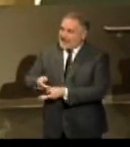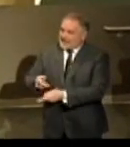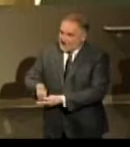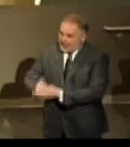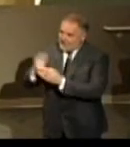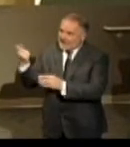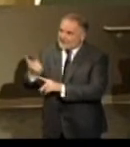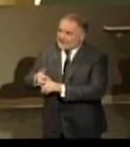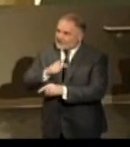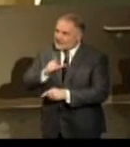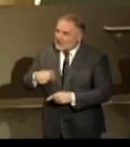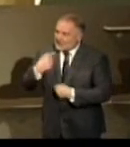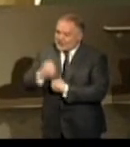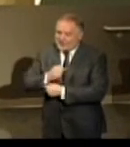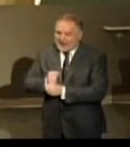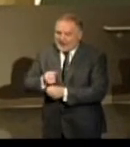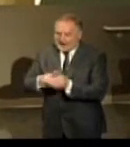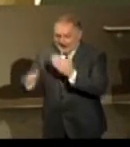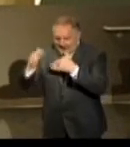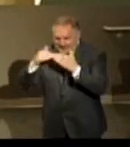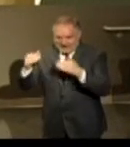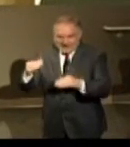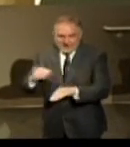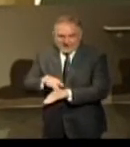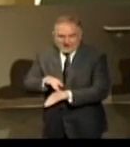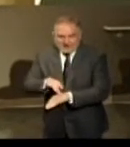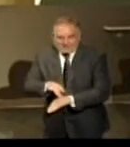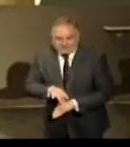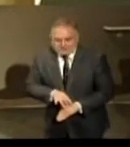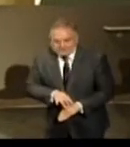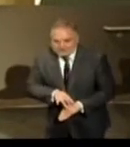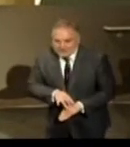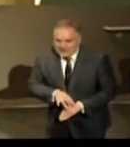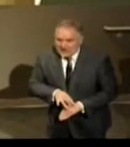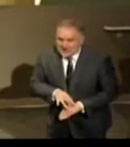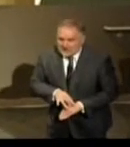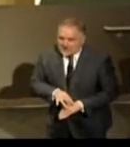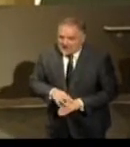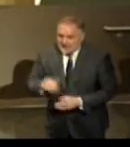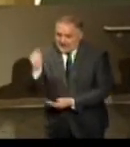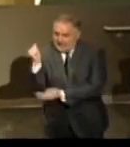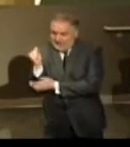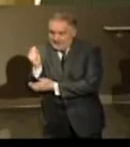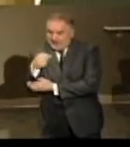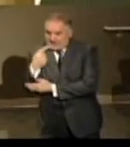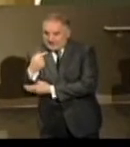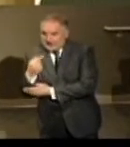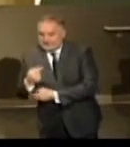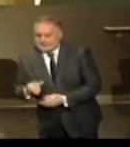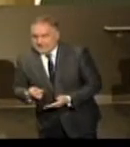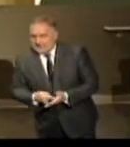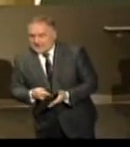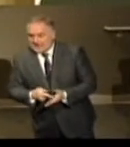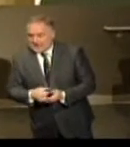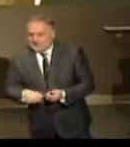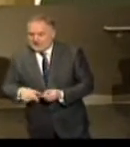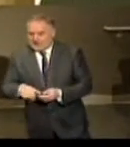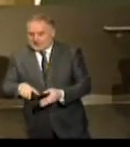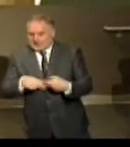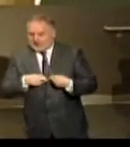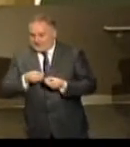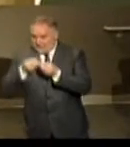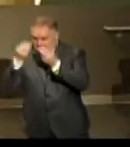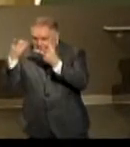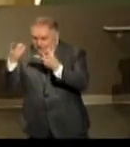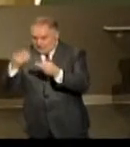Lord who made heaven and earth, creator. Listen to what Abraham said when the news came to him